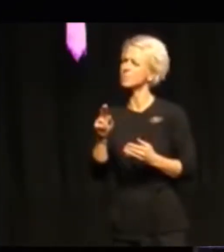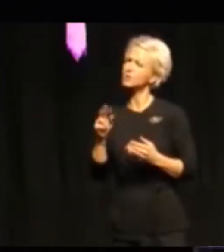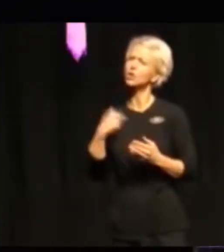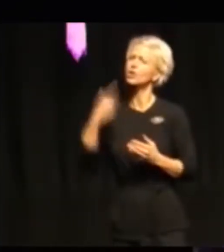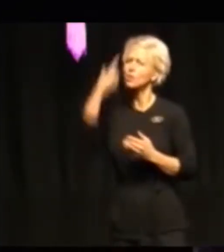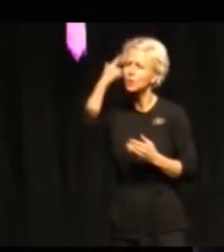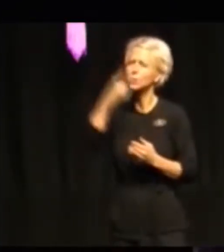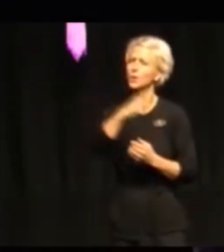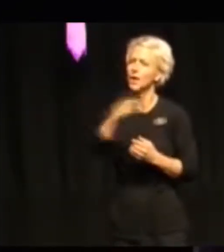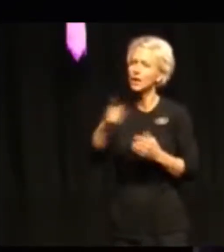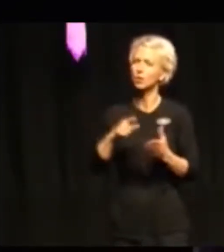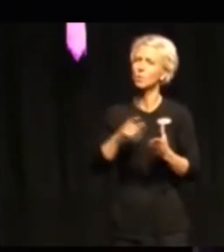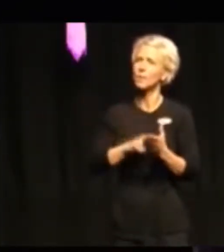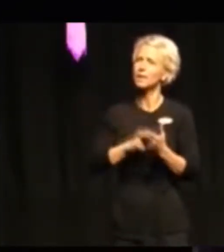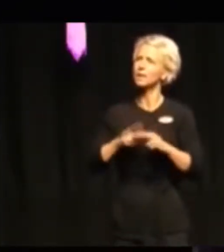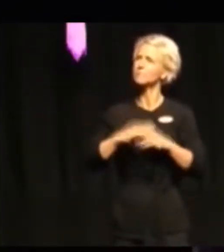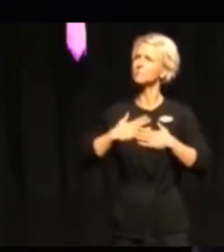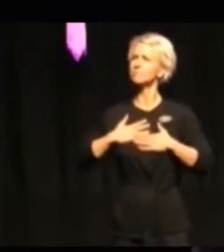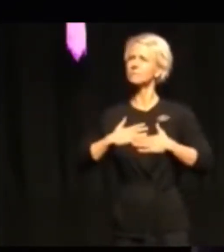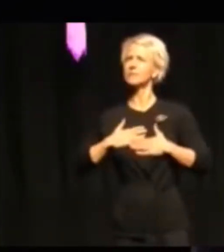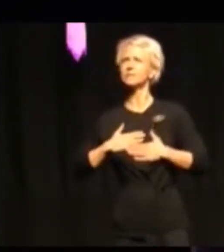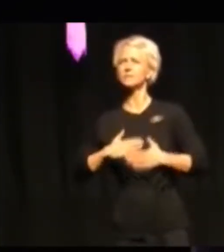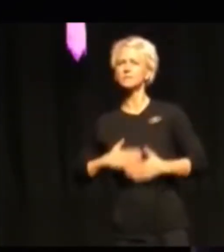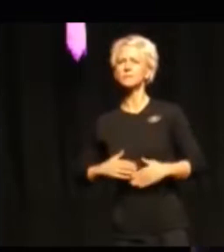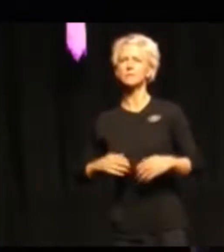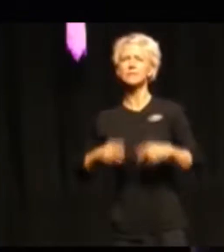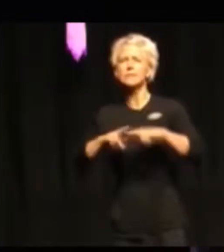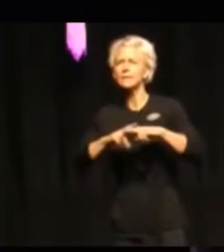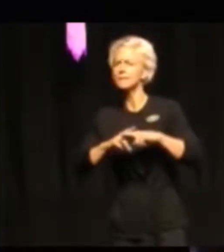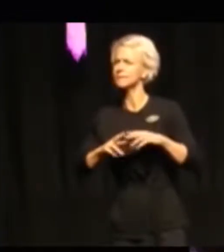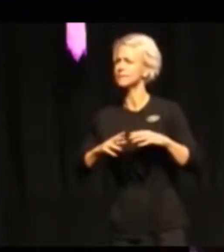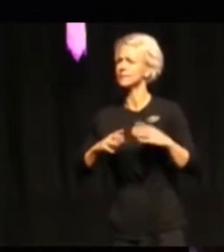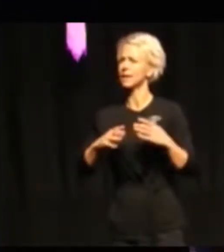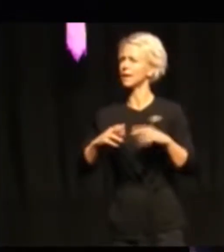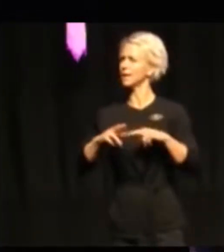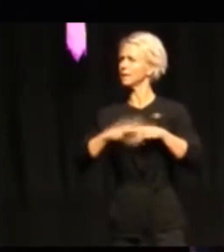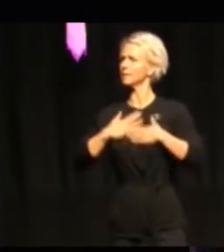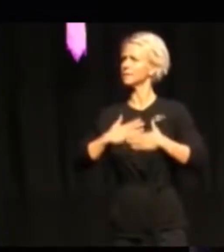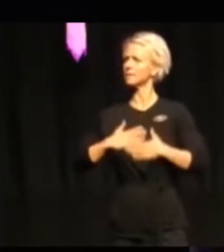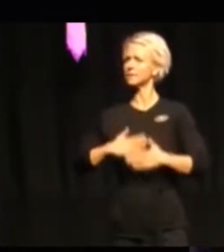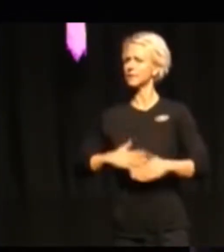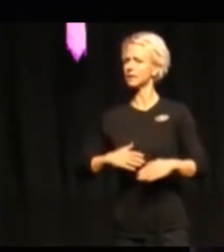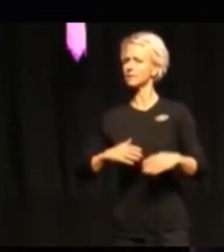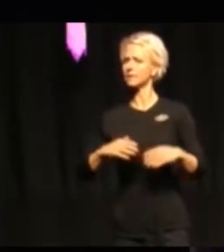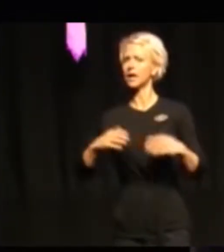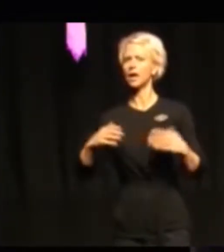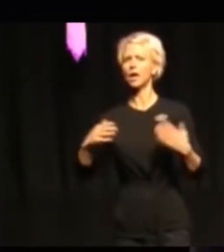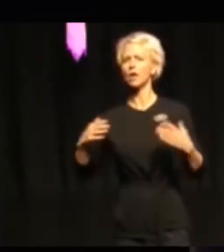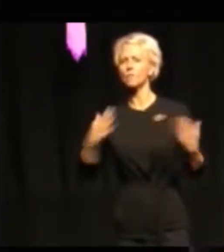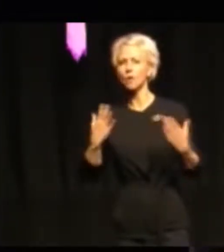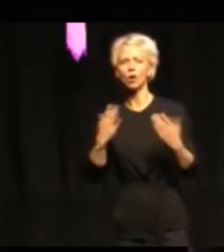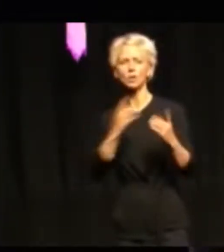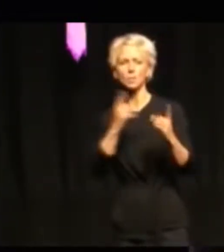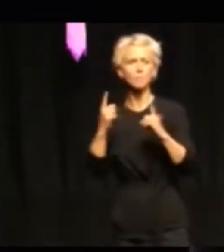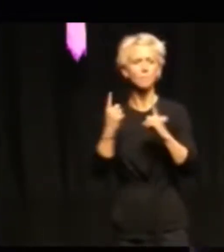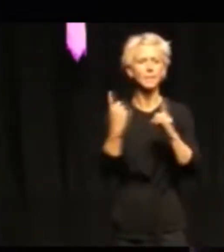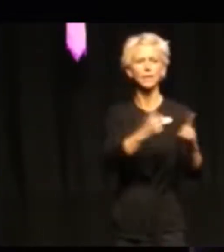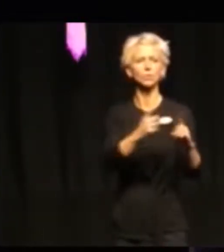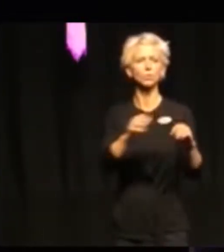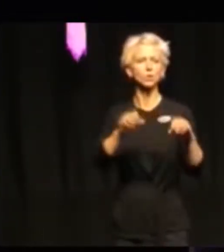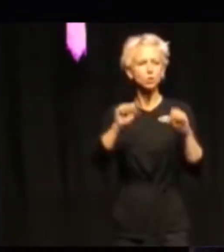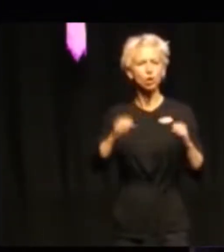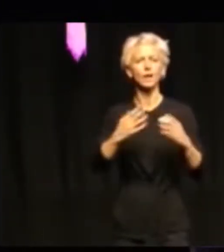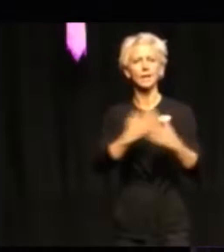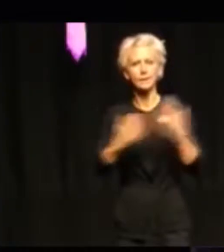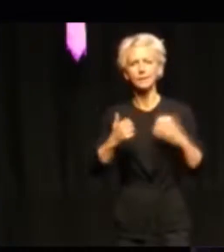mean is a intuition, a sense, an emotion about things that humans should not have to endure, or